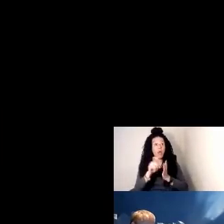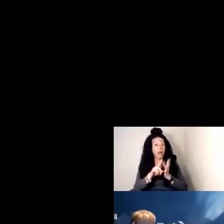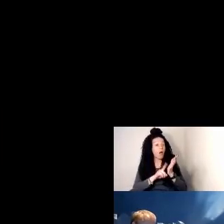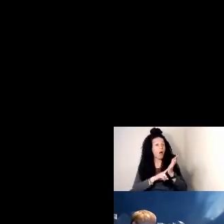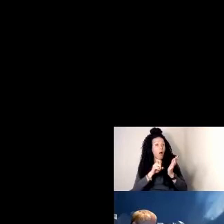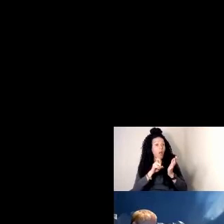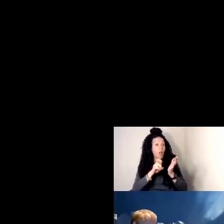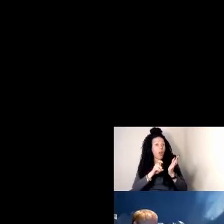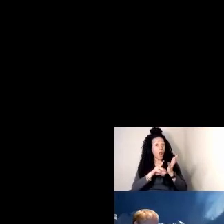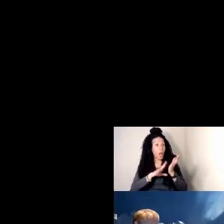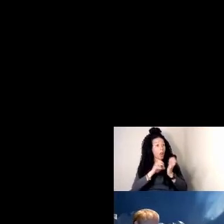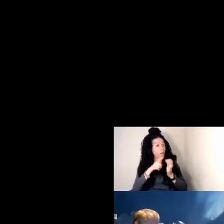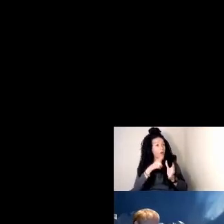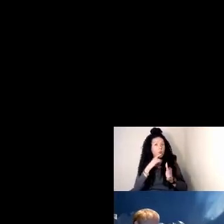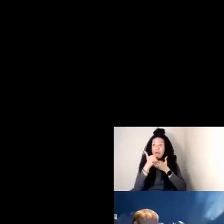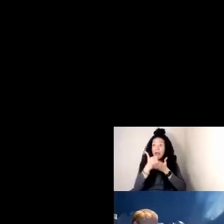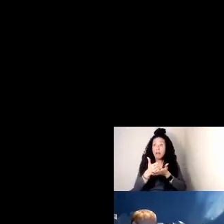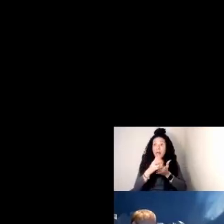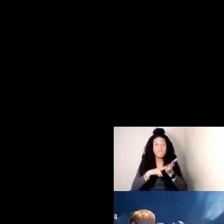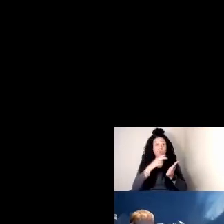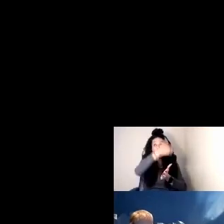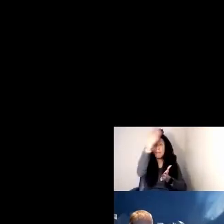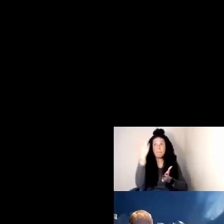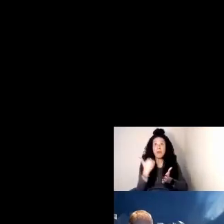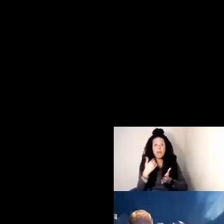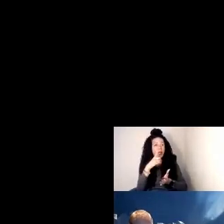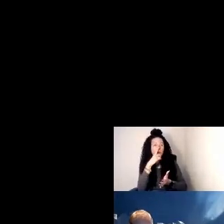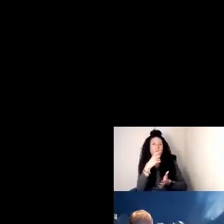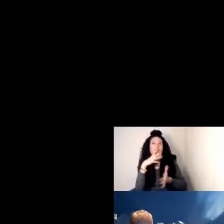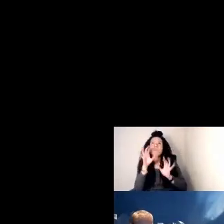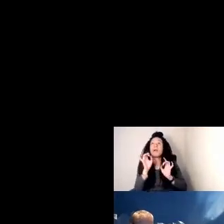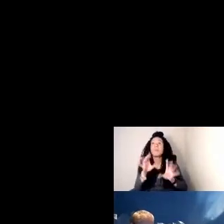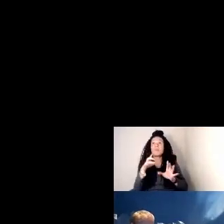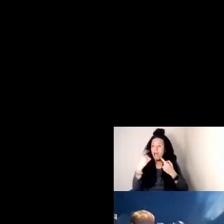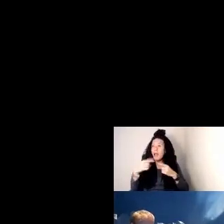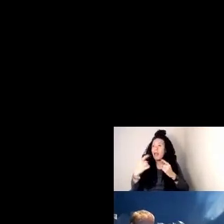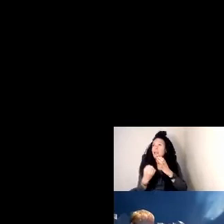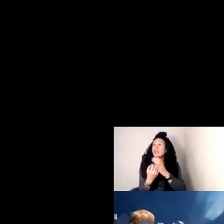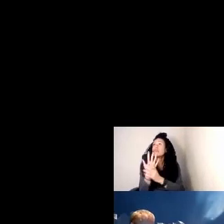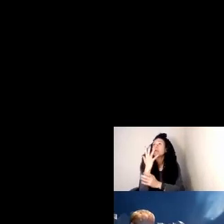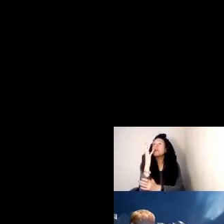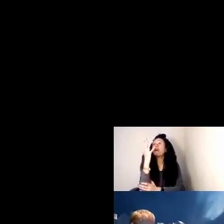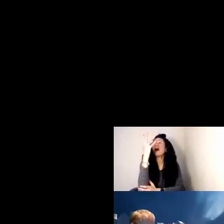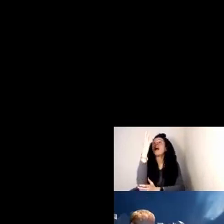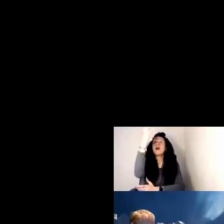of the Virgin Mary, would have, by a miracle, allowed the tree to blossom and